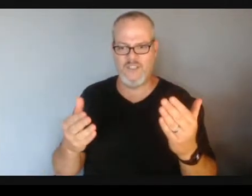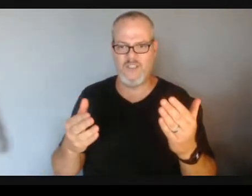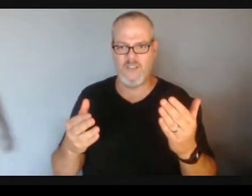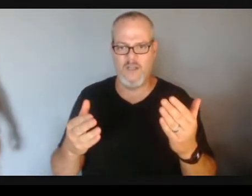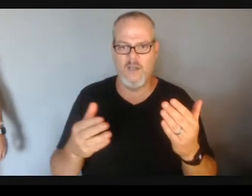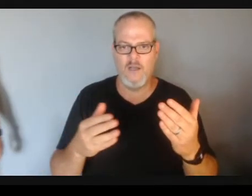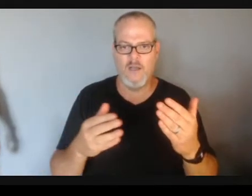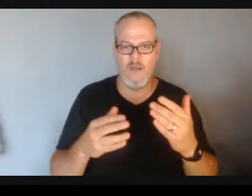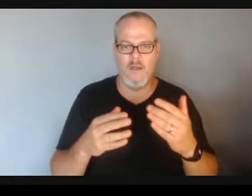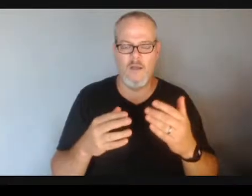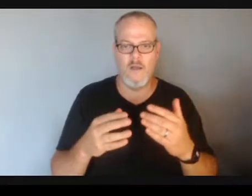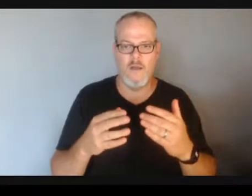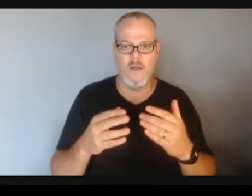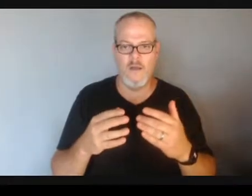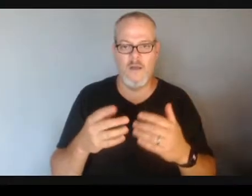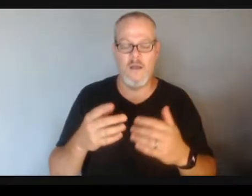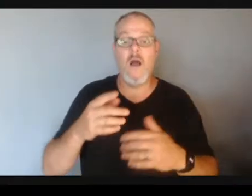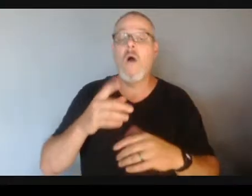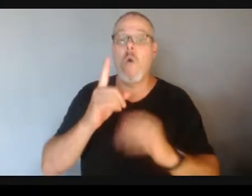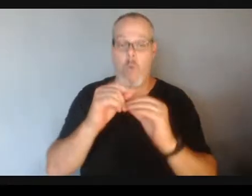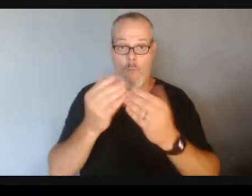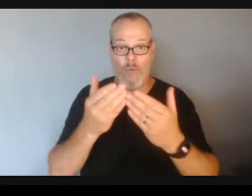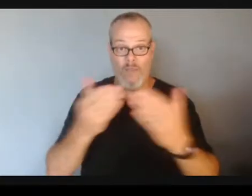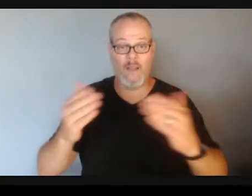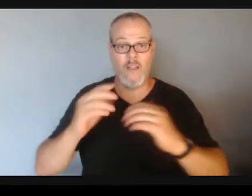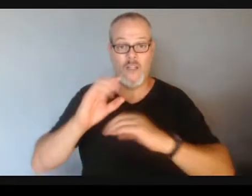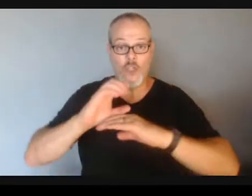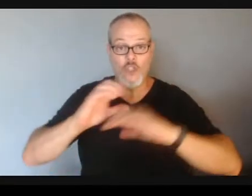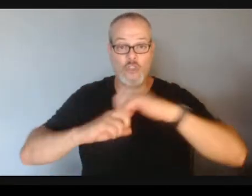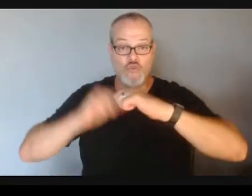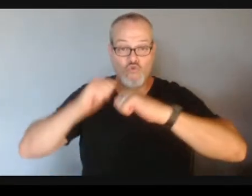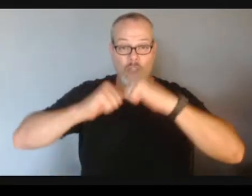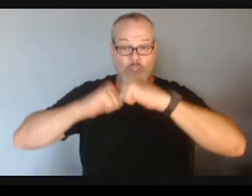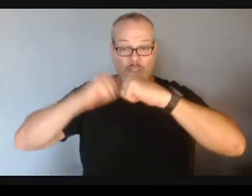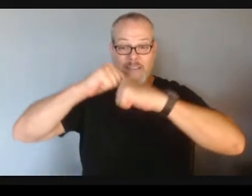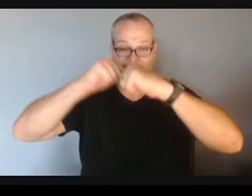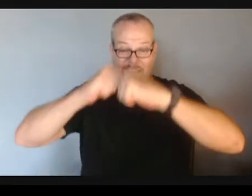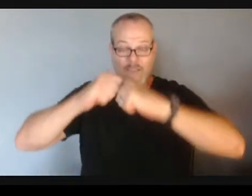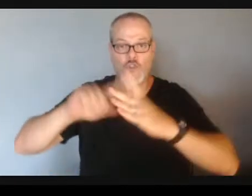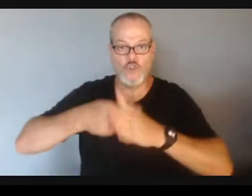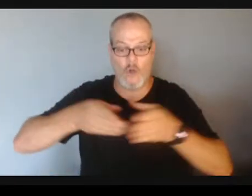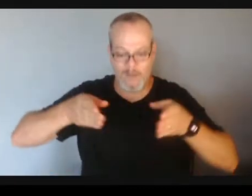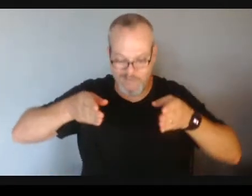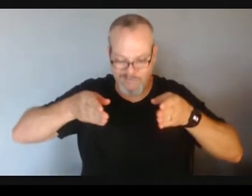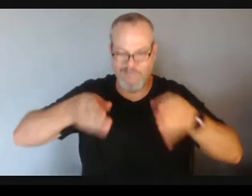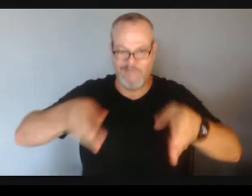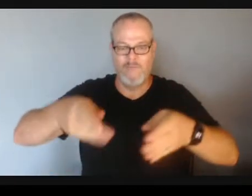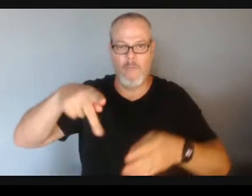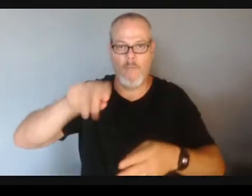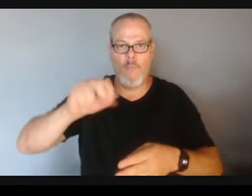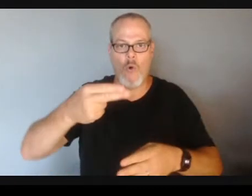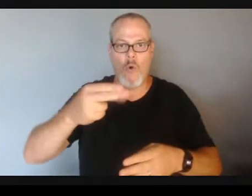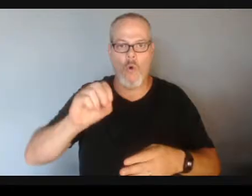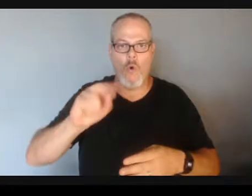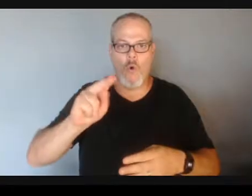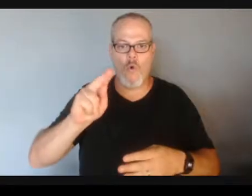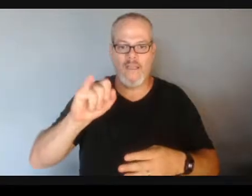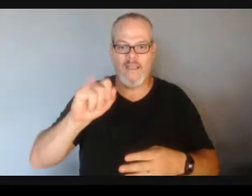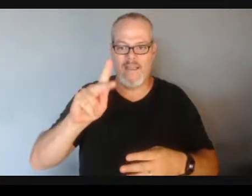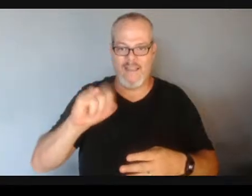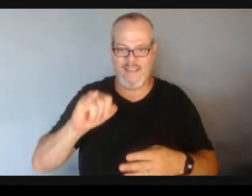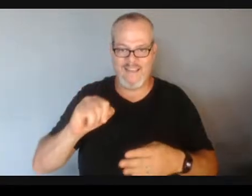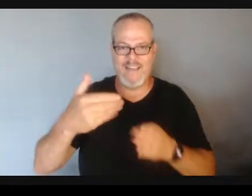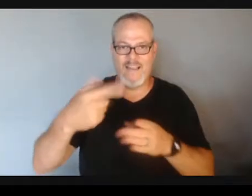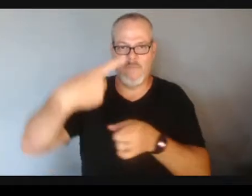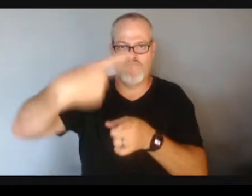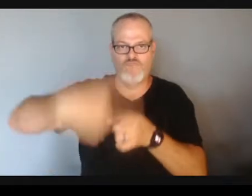that is the construction beginning on Pohiki Road, starting at the top by the Y with Highway